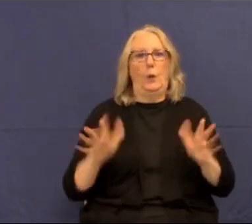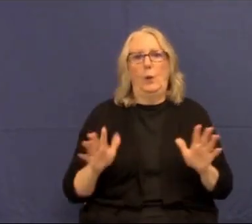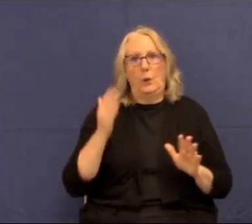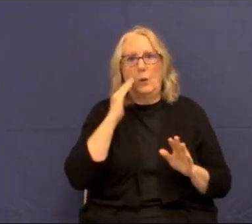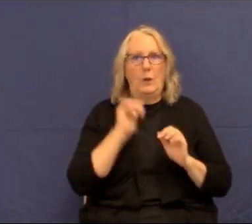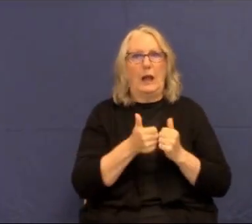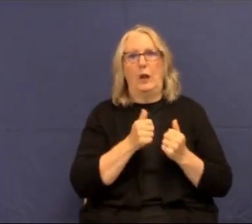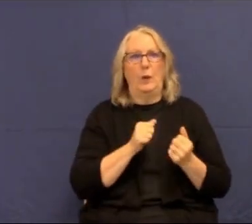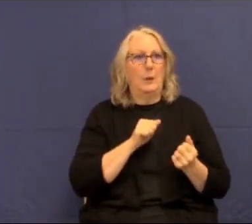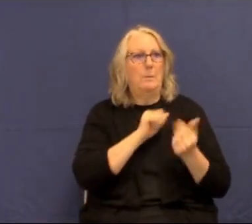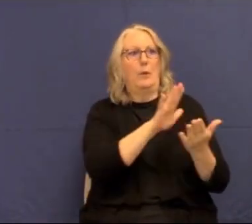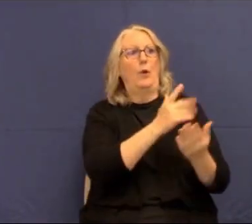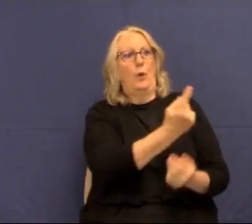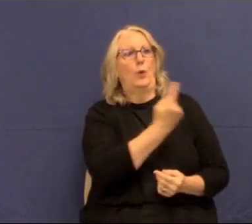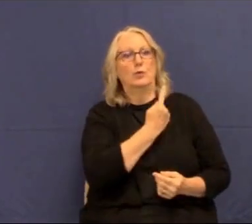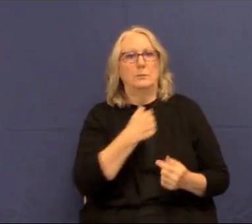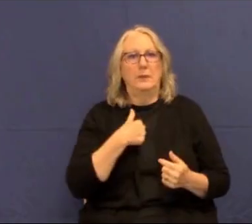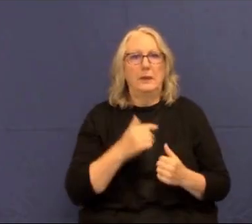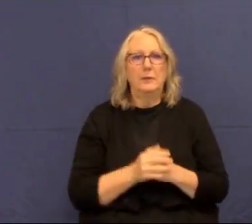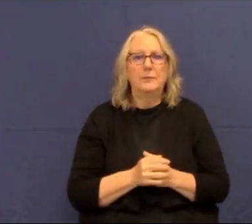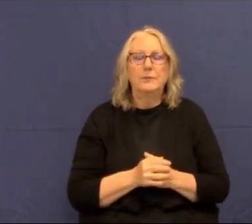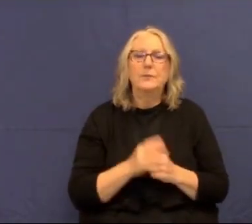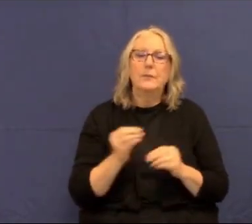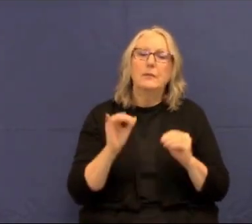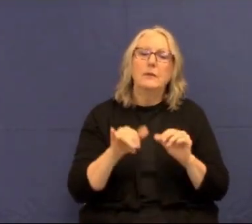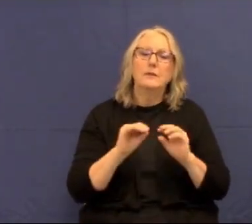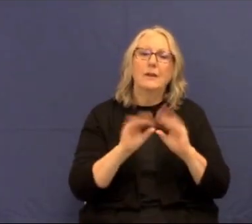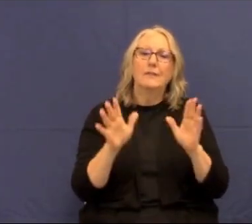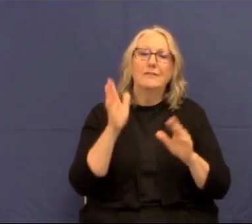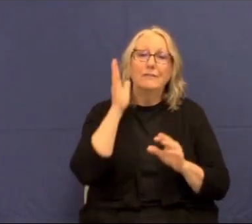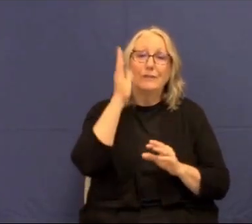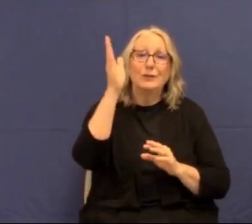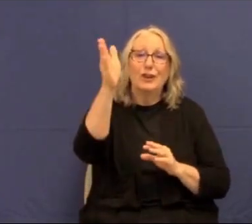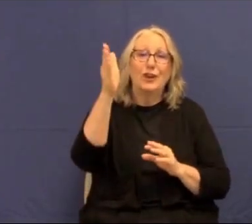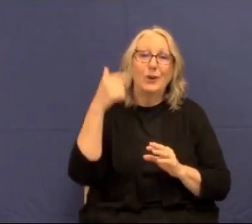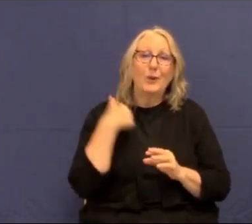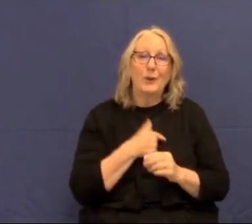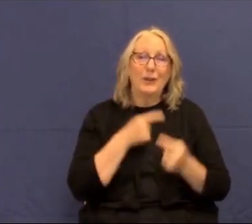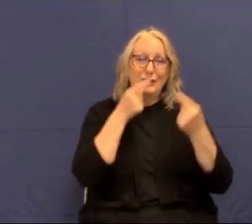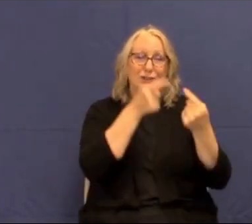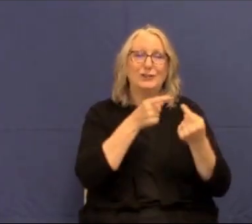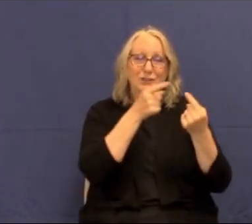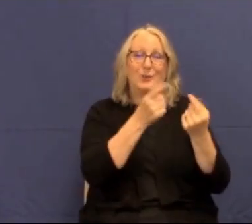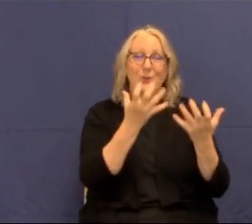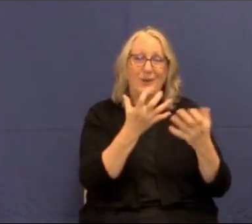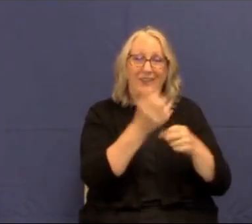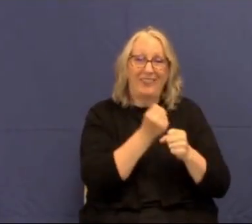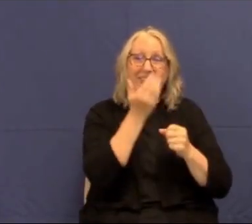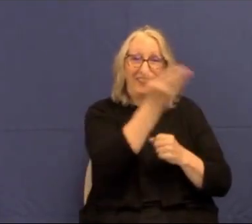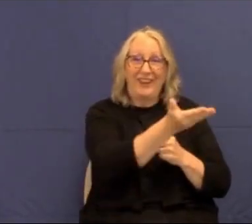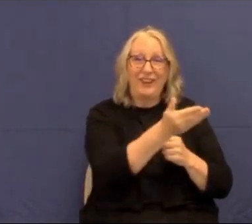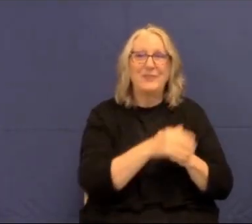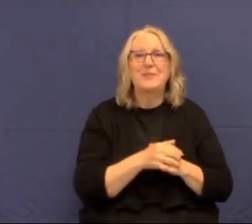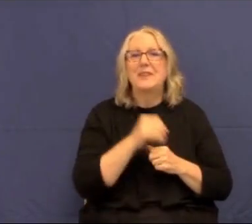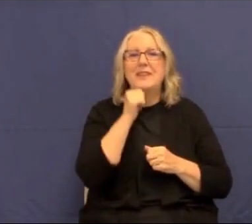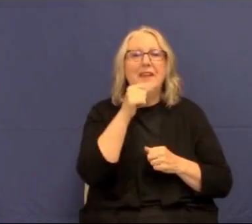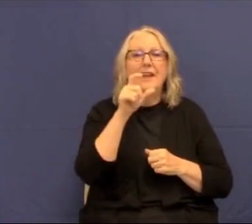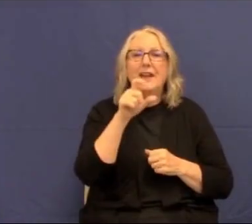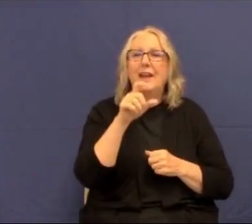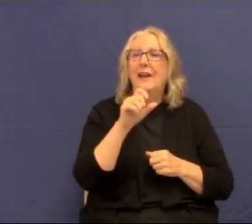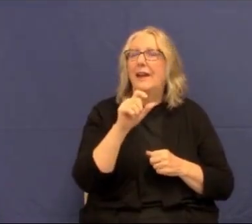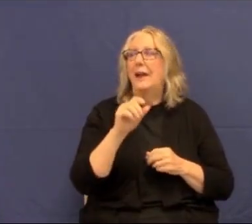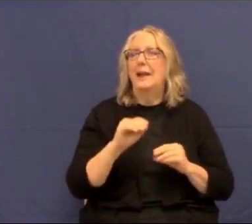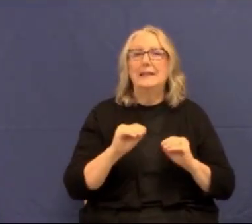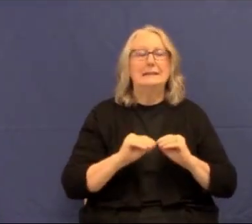and they know how to approach me? And obviously that is a future we're all striving towards. For there to be